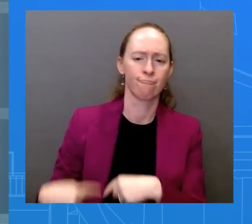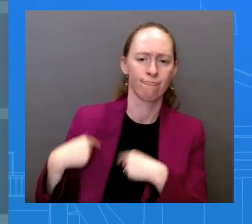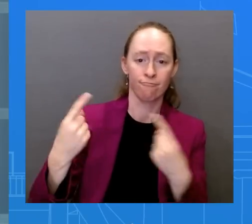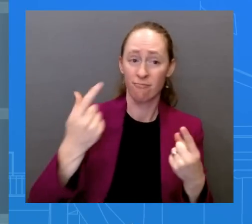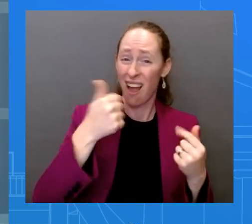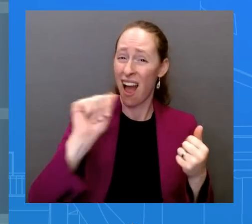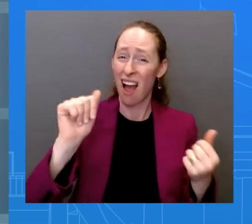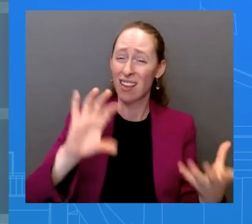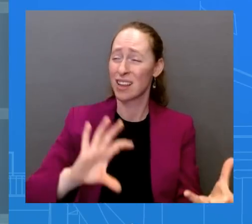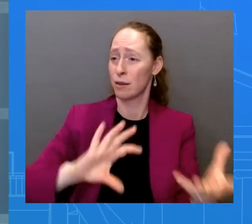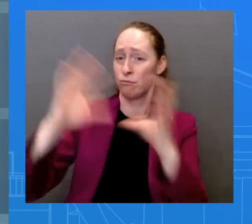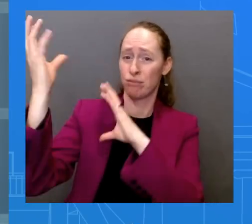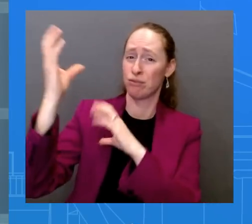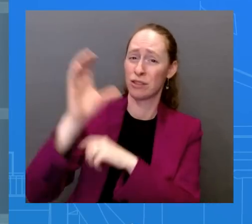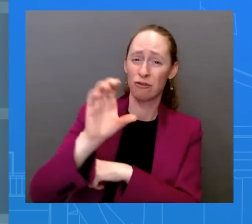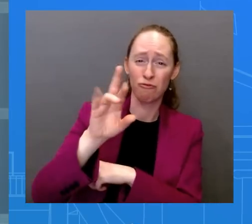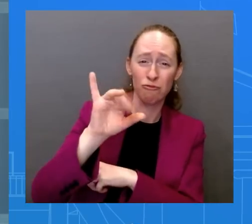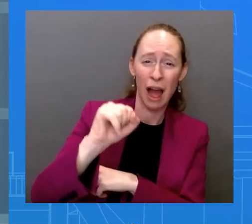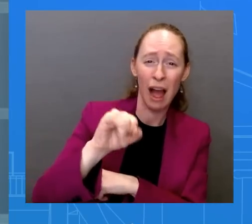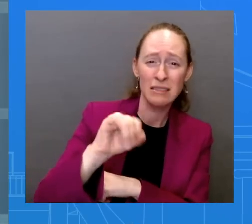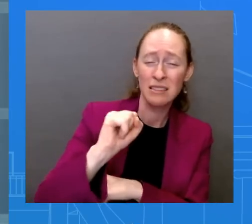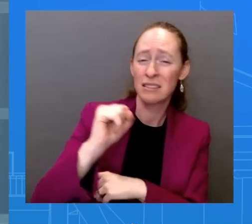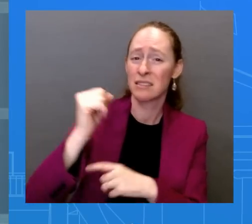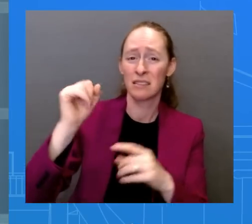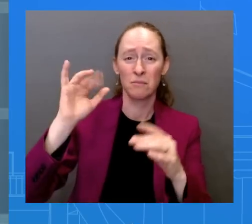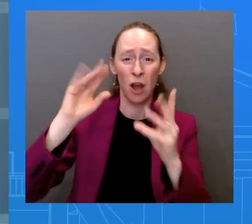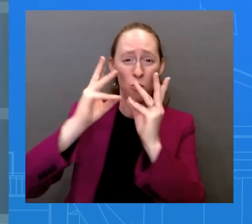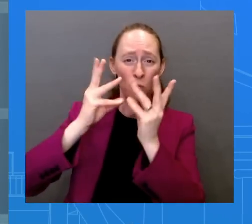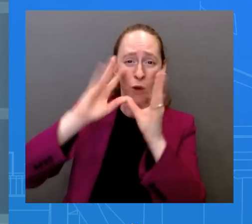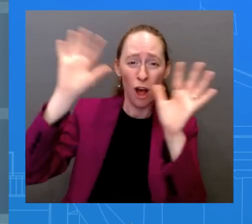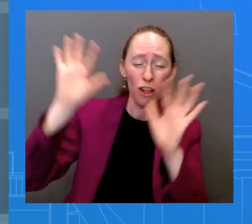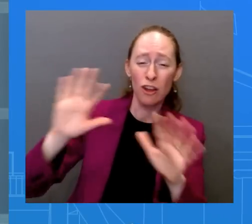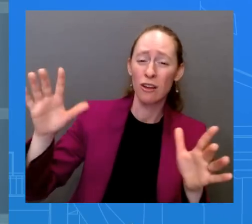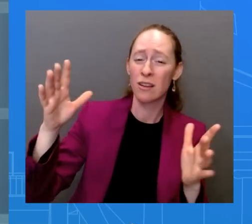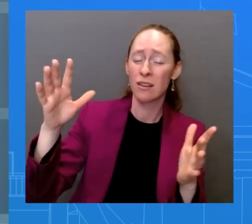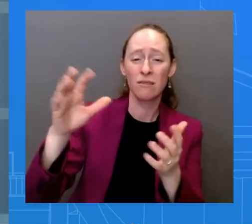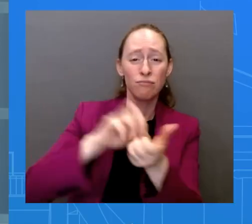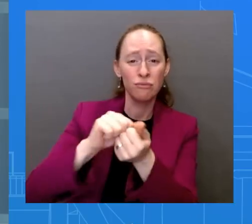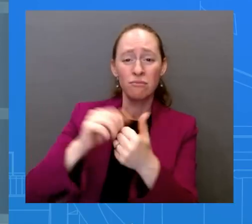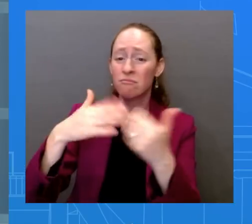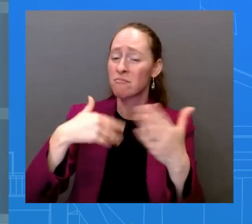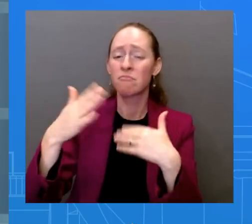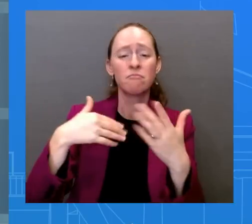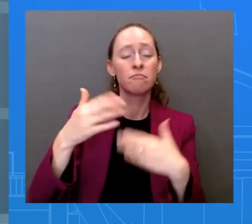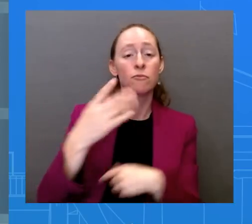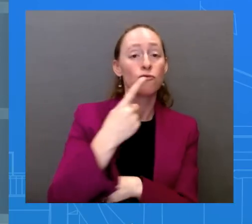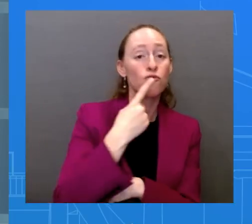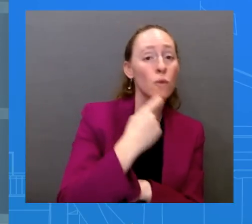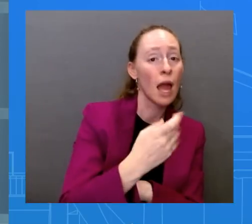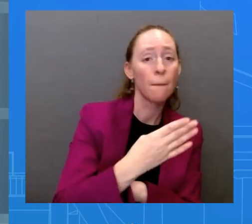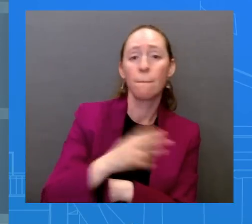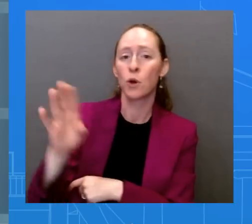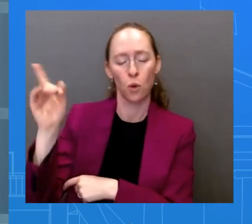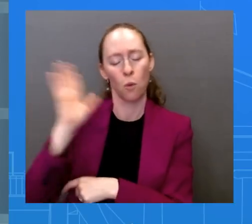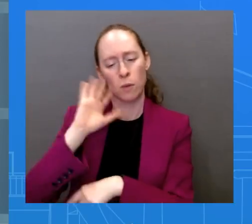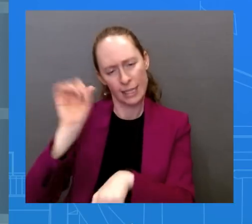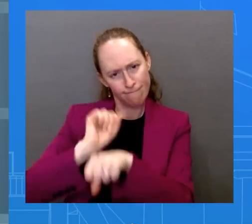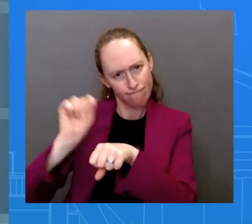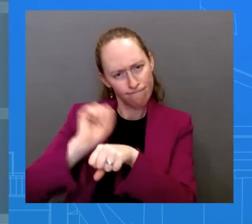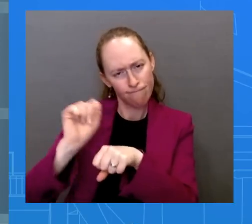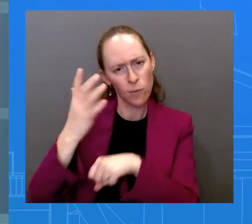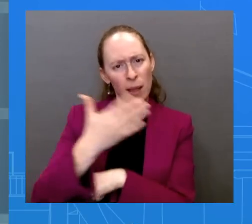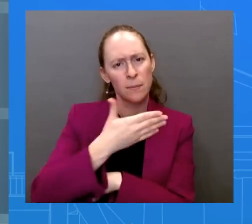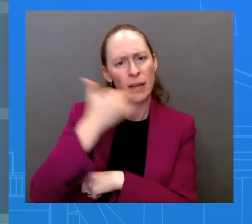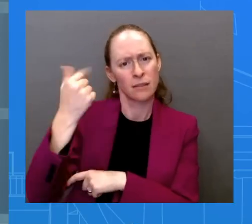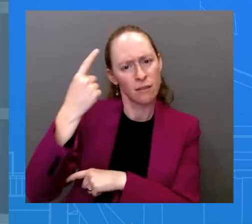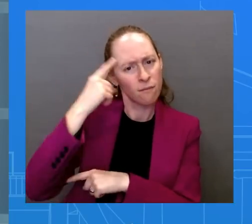extreme weather that has happened, again, in blue states and red states. And he has done his job as president to make sure that we are there for